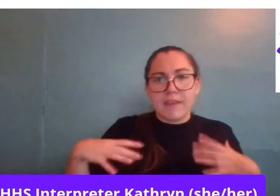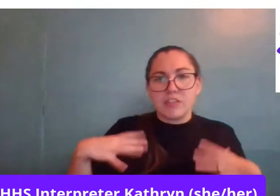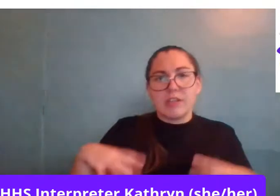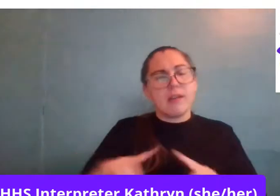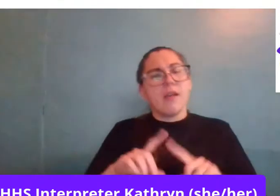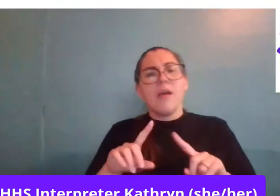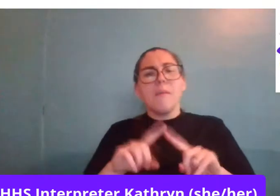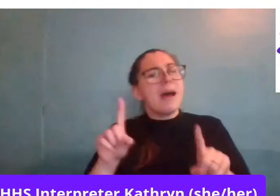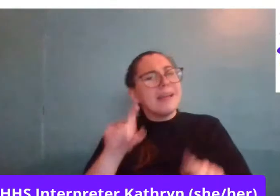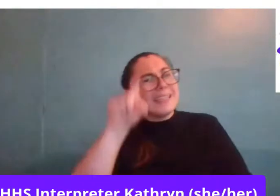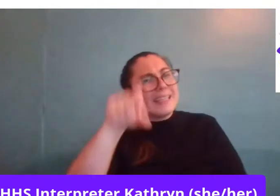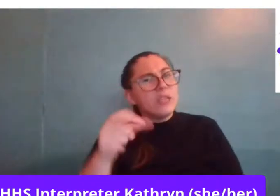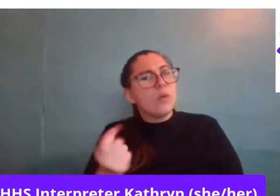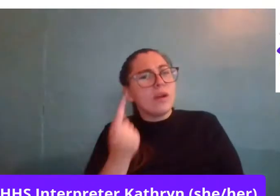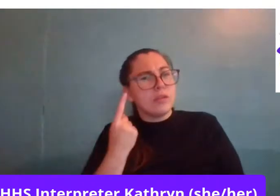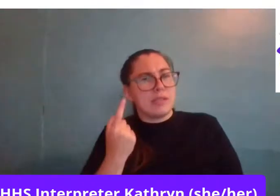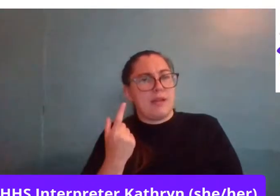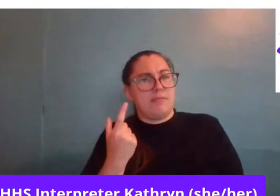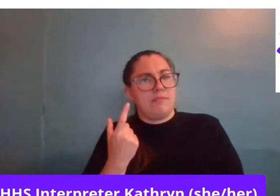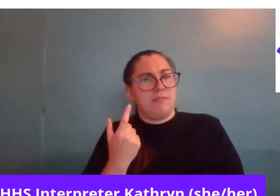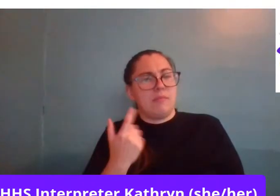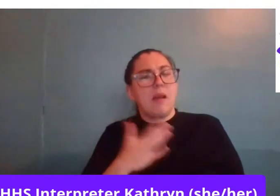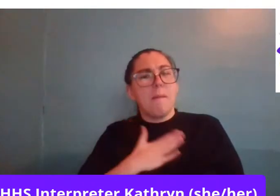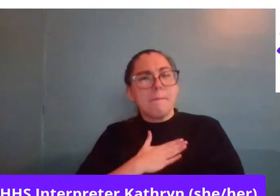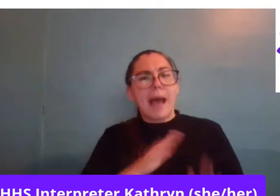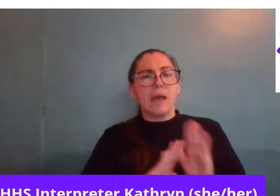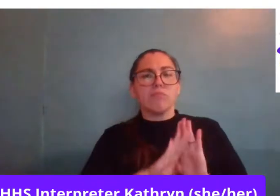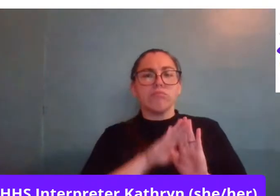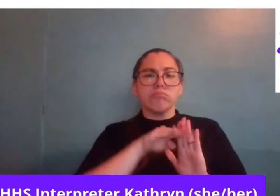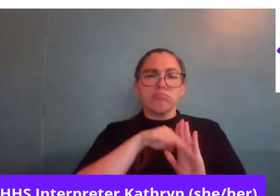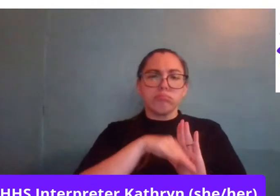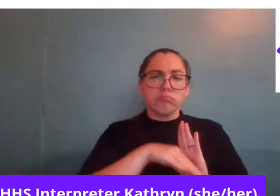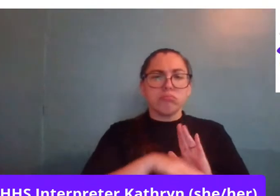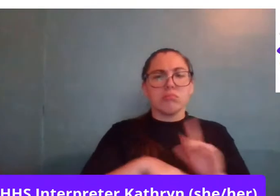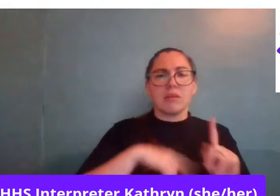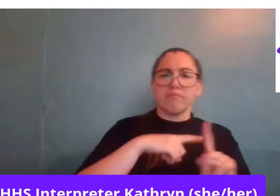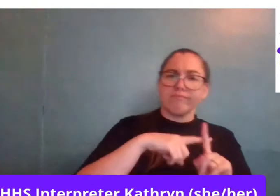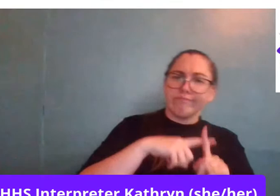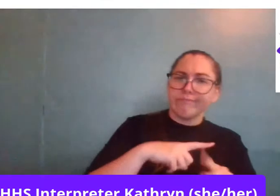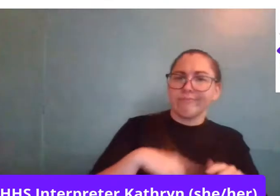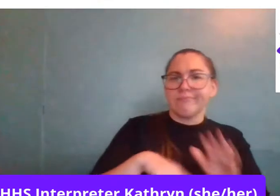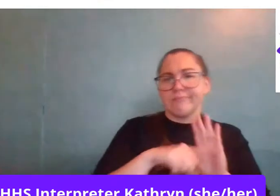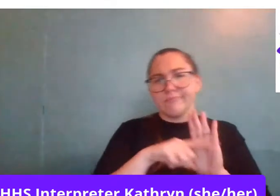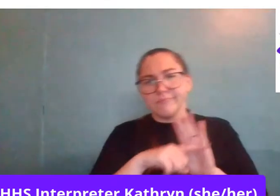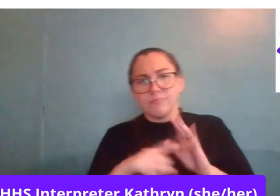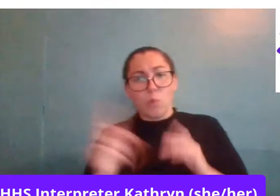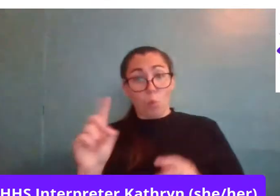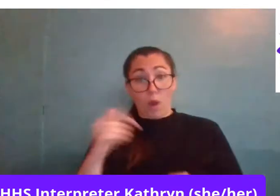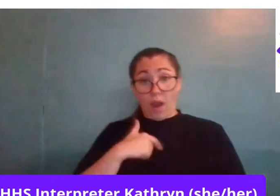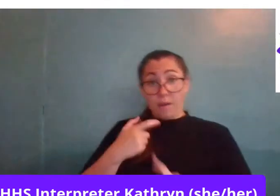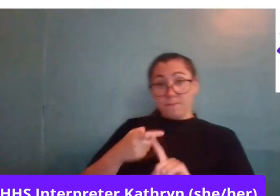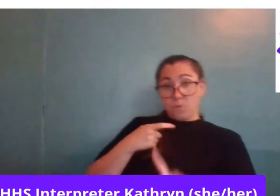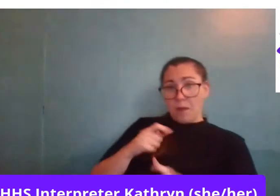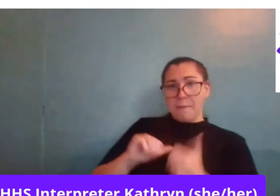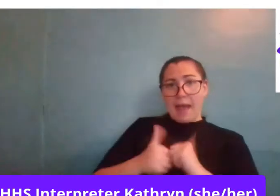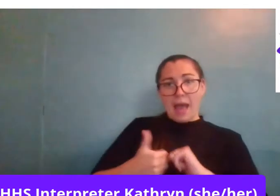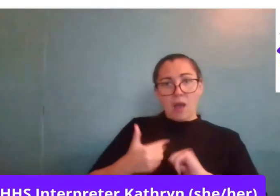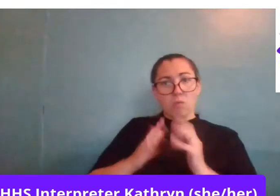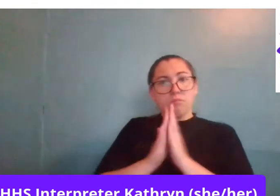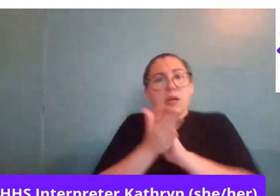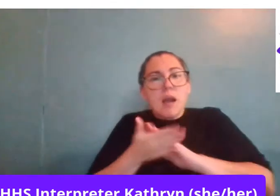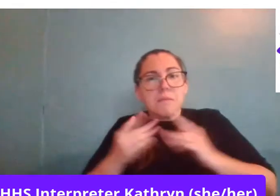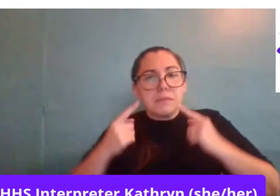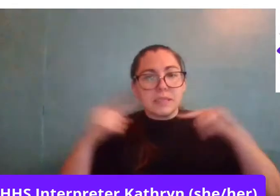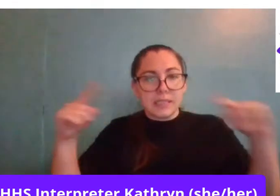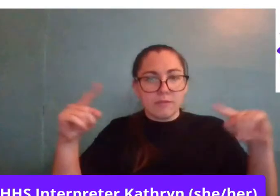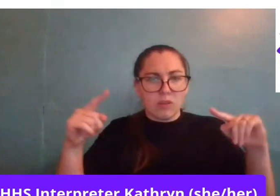understand my ups and downs, and they need to understand where I came from and how did I become successful. And everybody